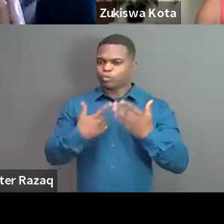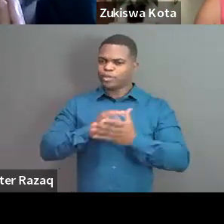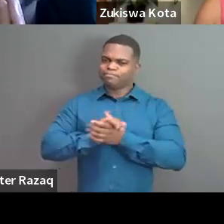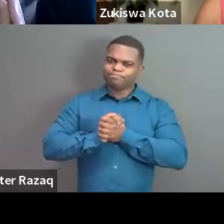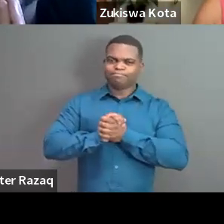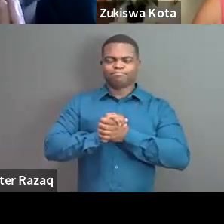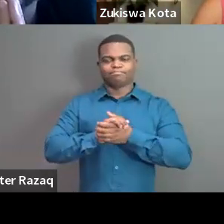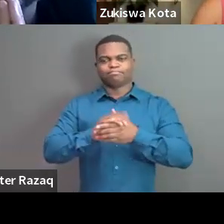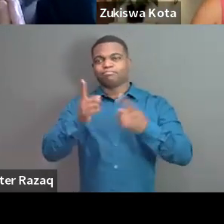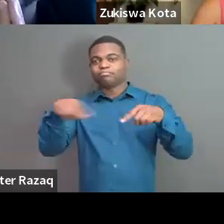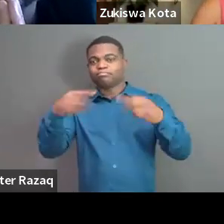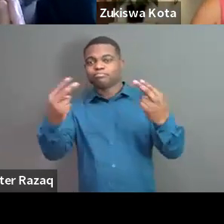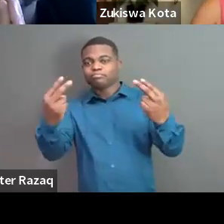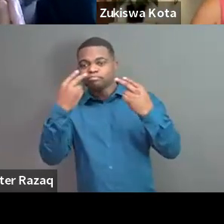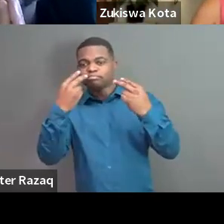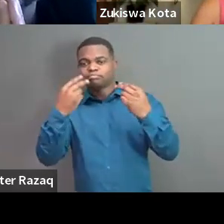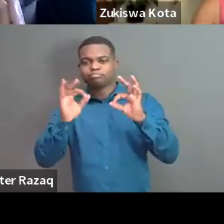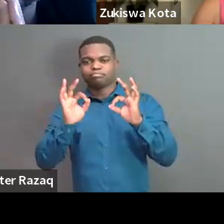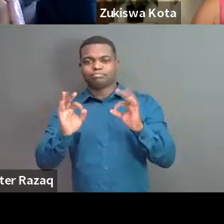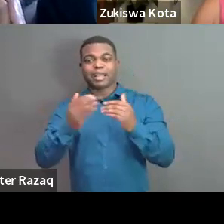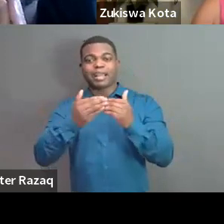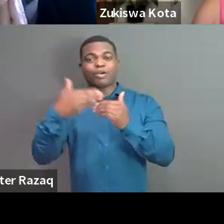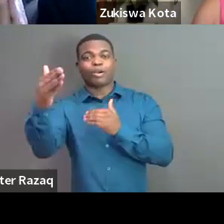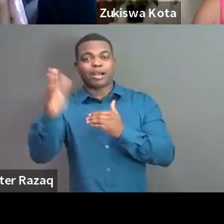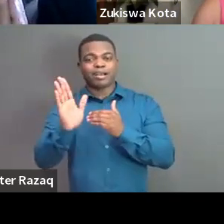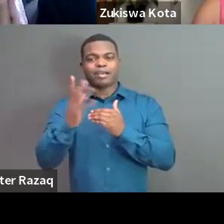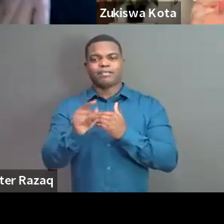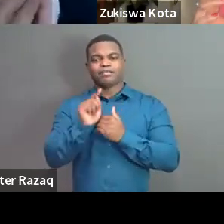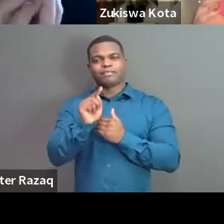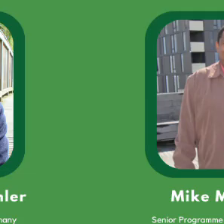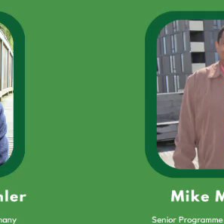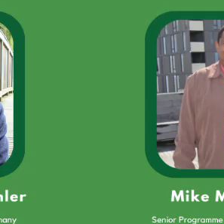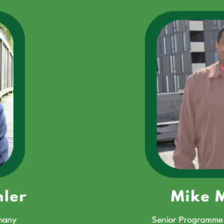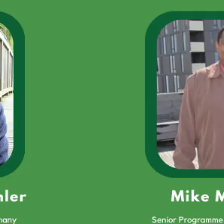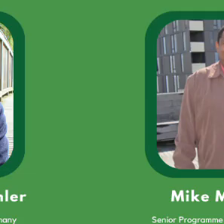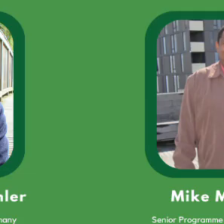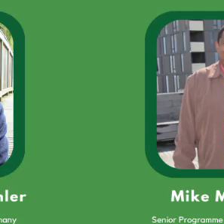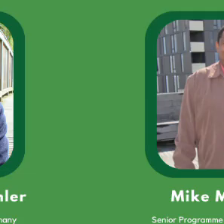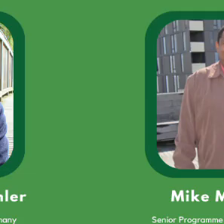your interest in the subject is very clear. Thank you as well for your great questions.